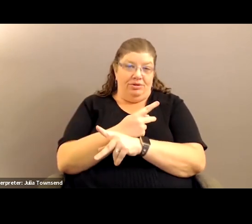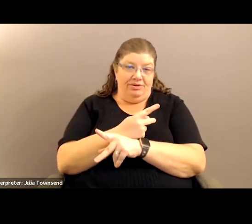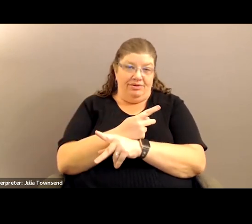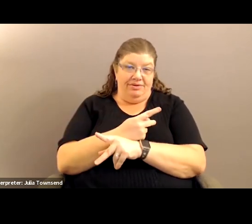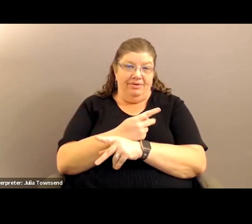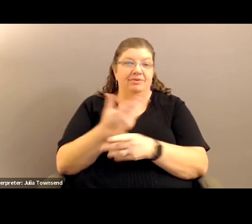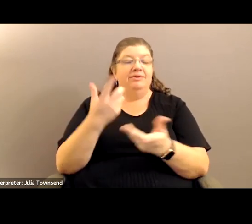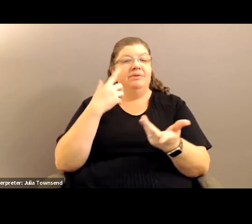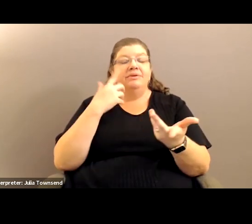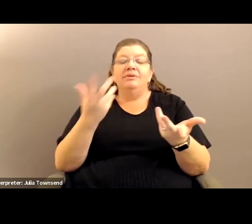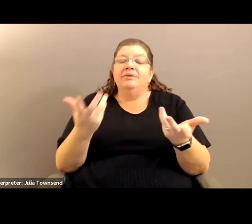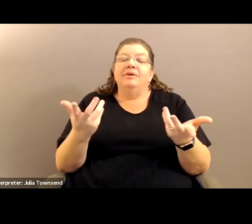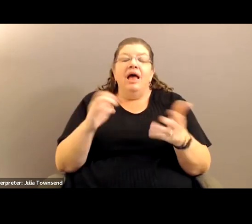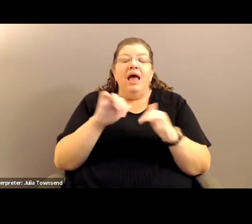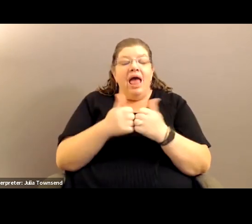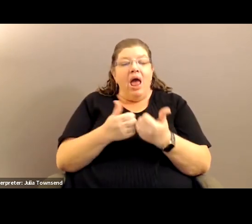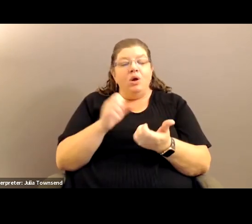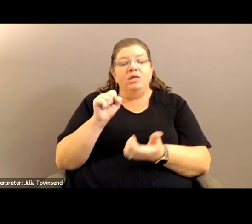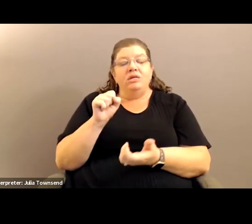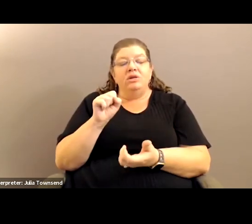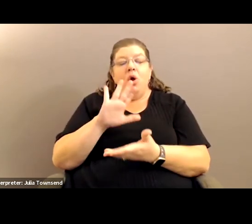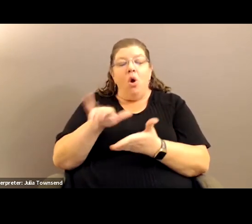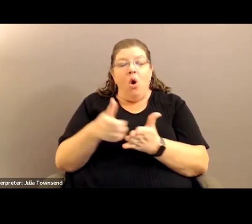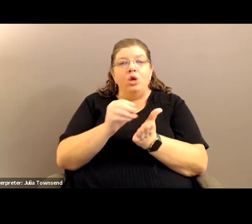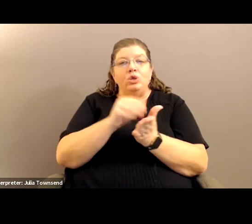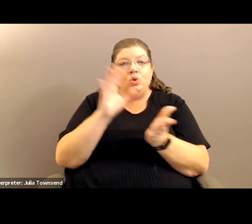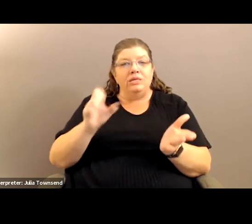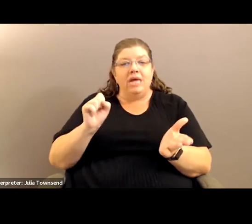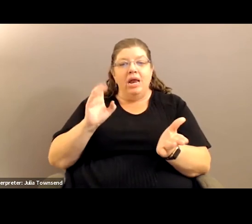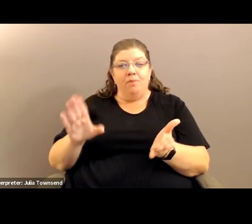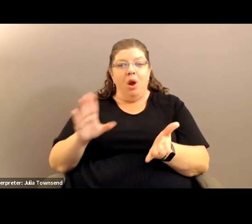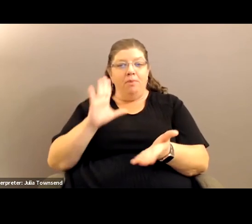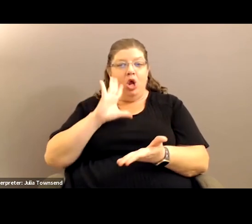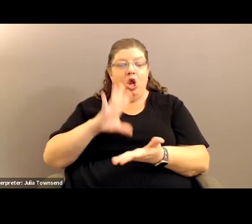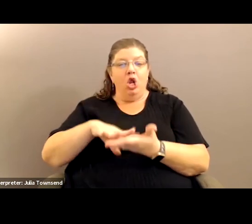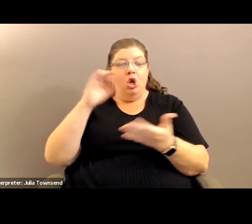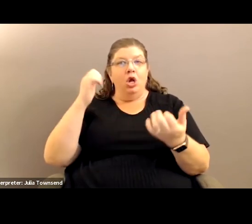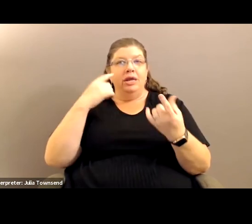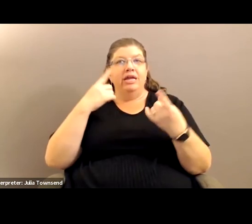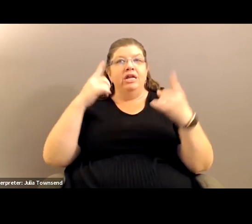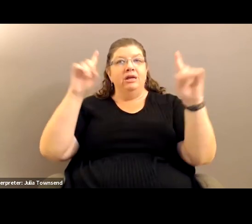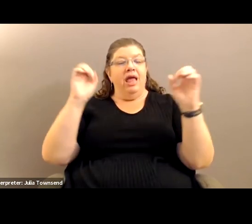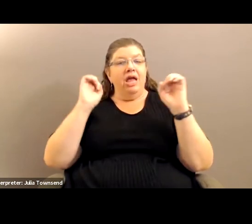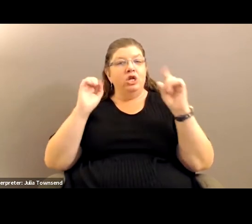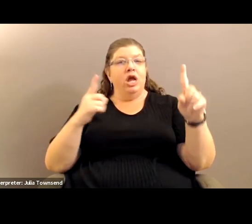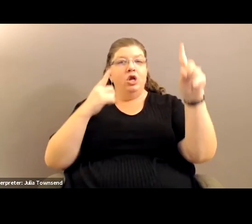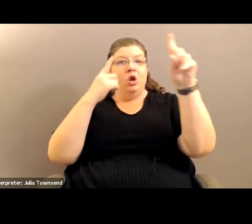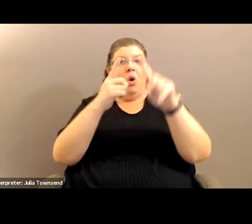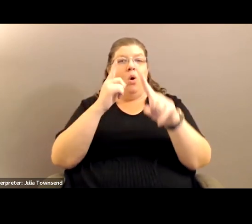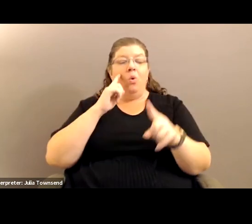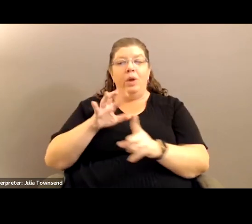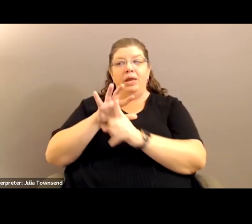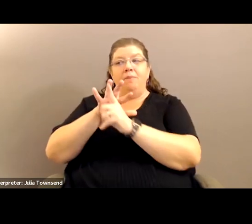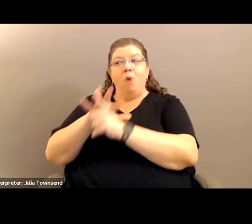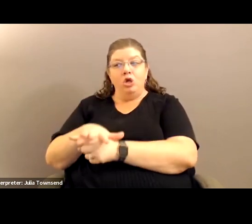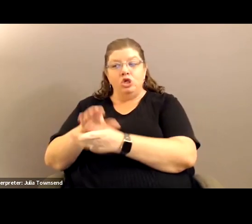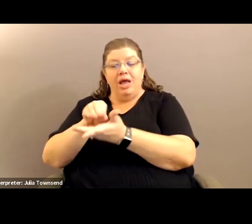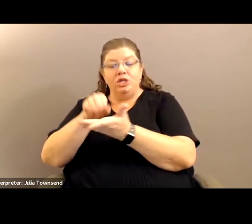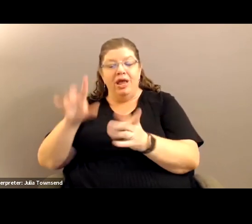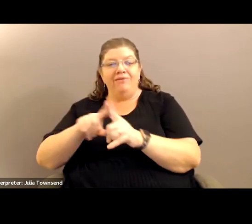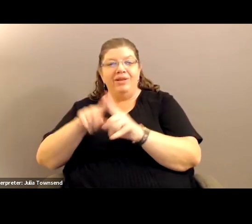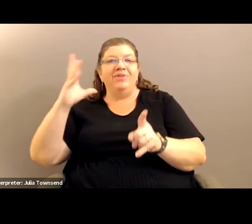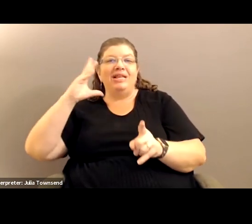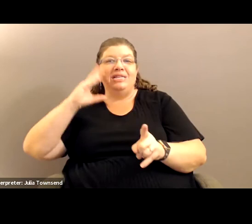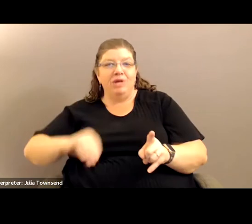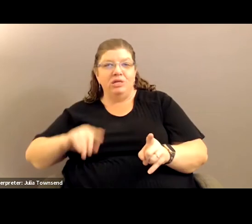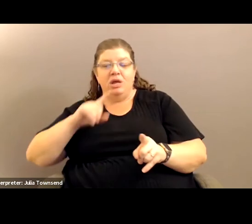how can all students at in santa barbara unified school districts learn and achieve our educational goals when marginalized students are having such a different experience in